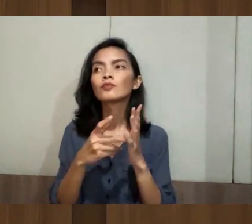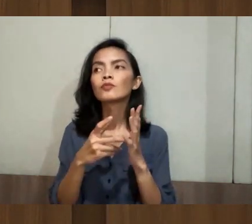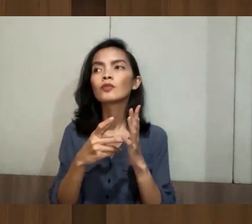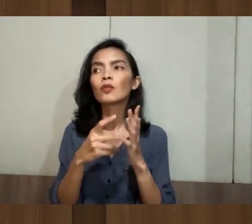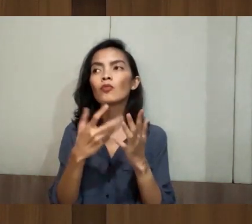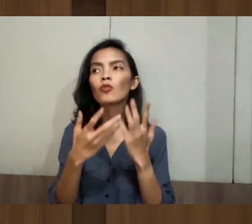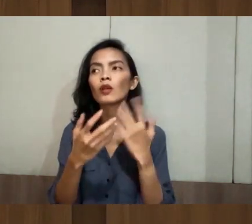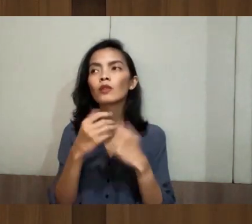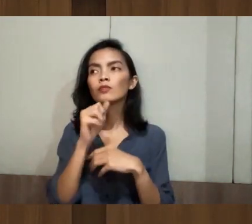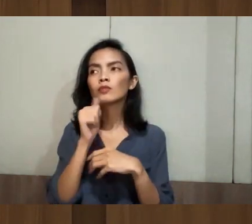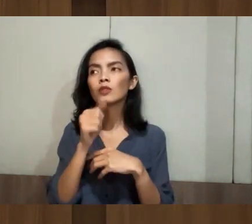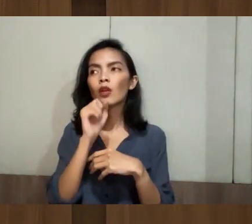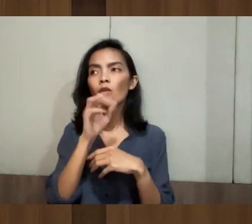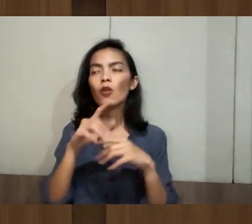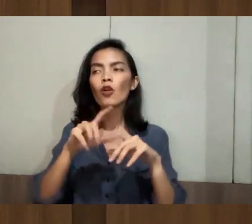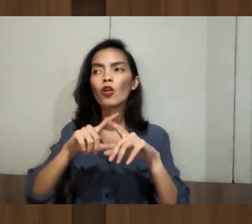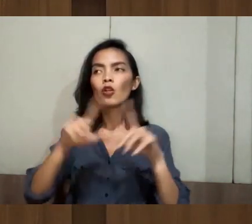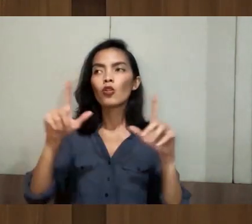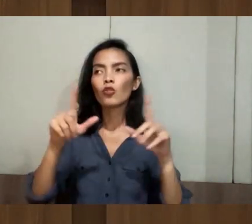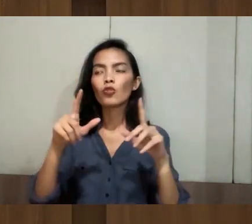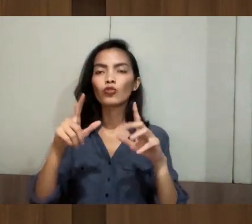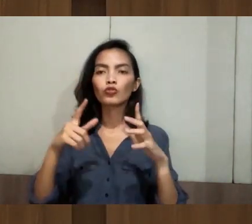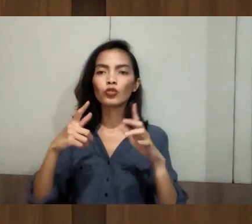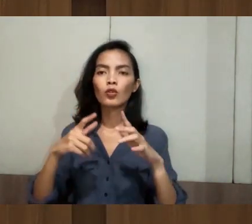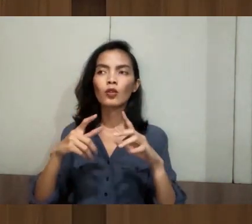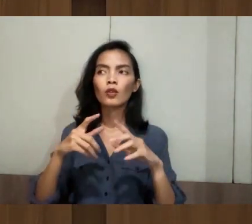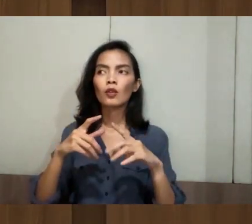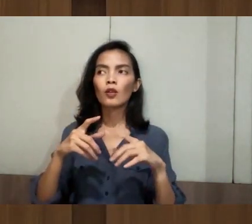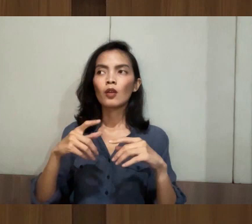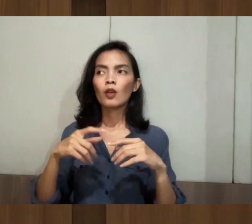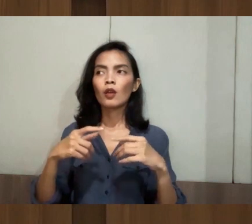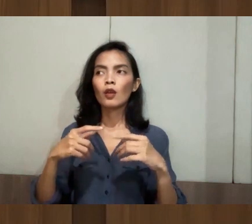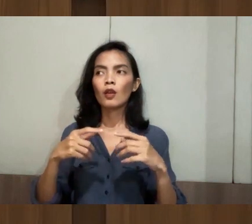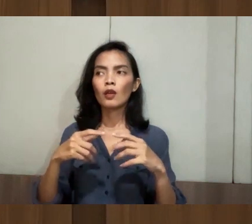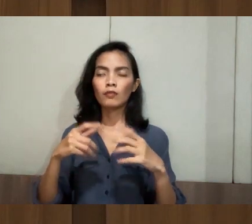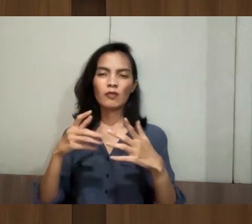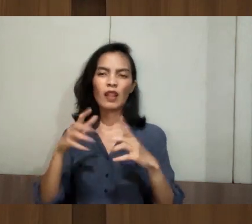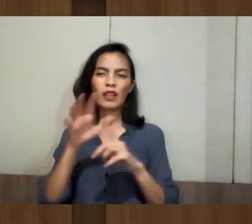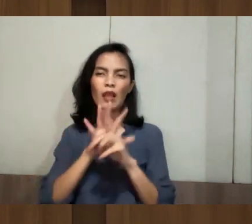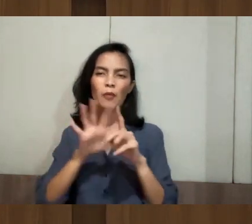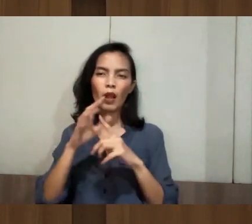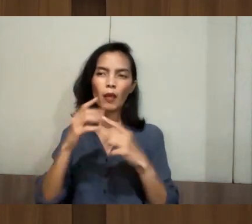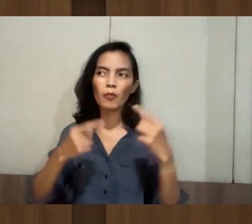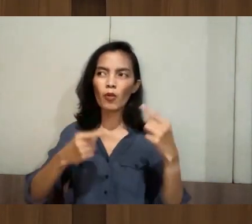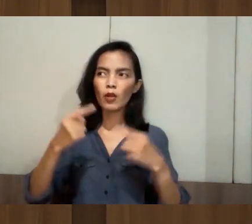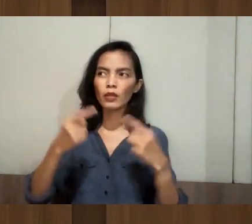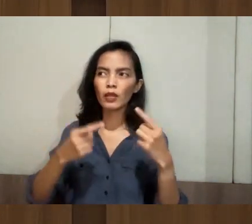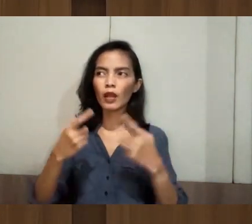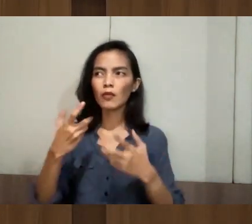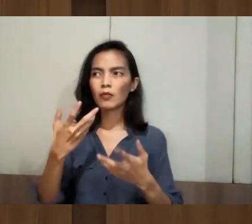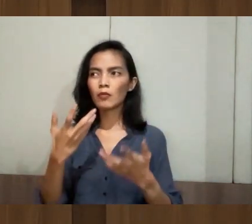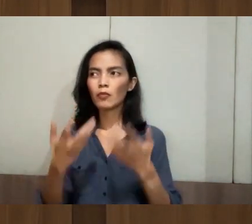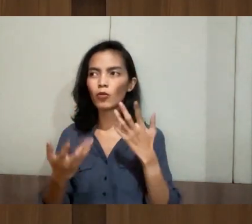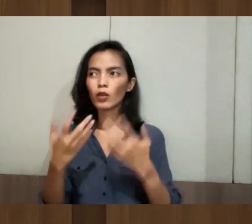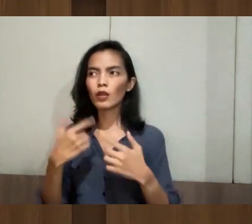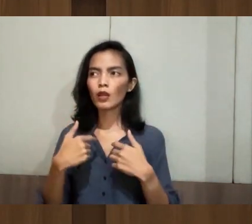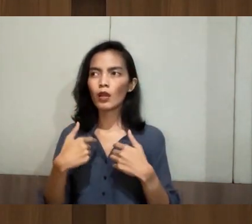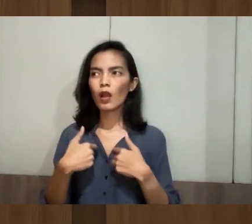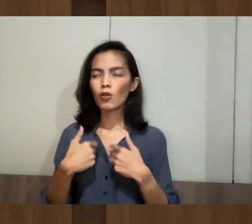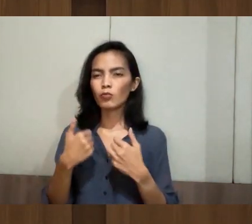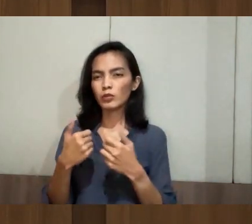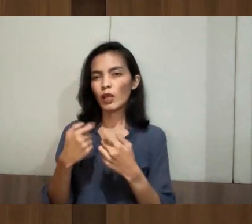in my case, let's say, by being an undergraduate in political science, I think I have several